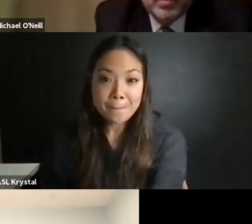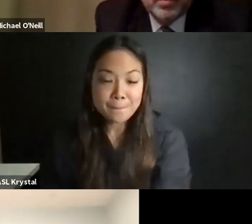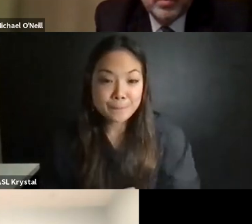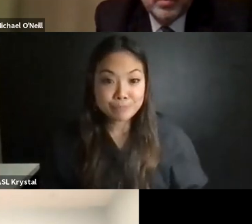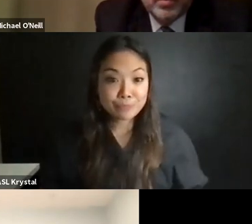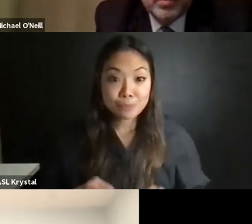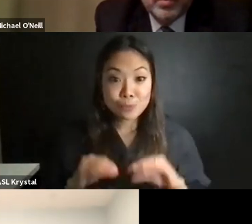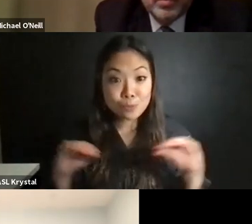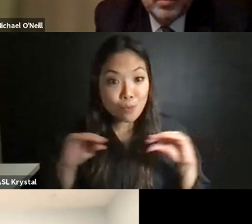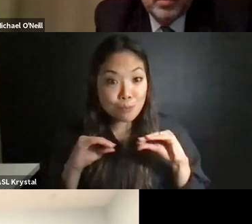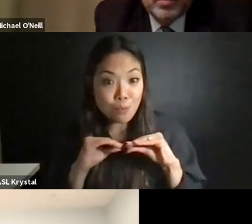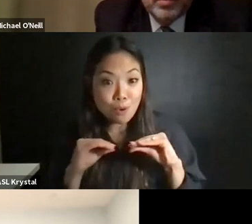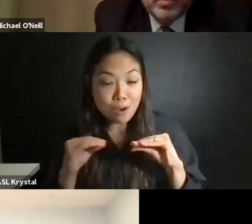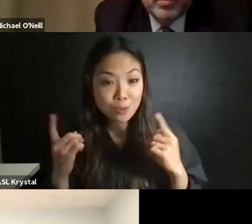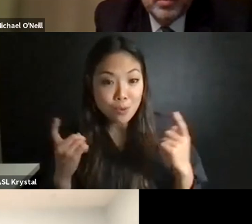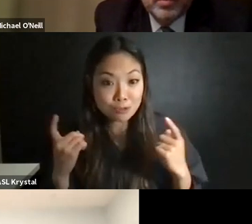questions